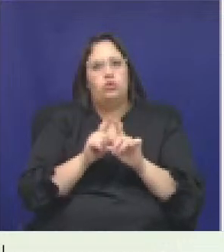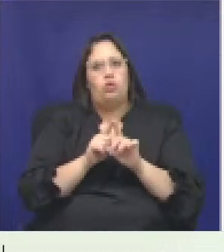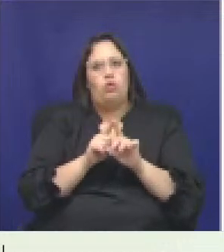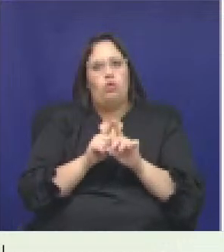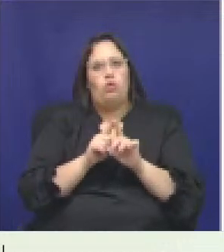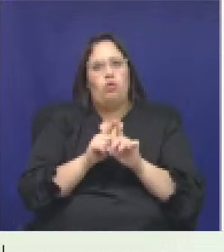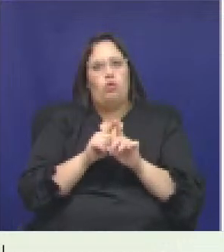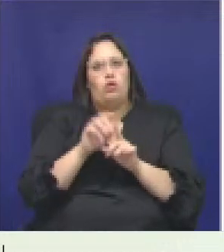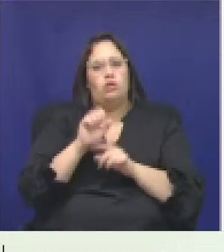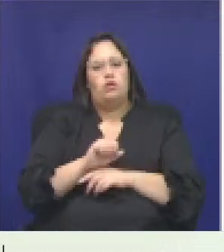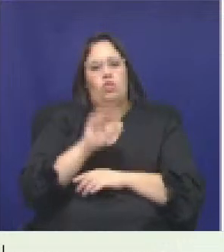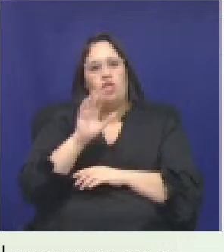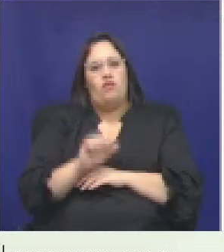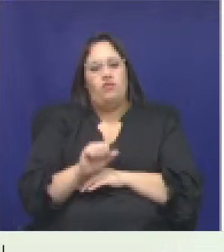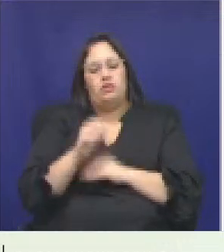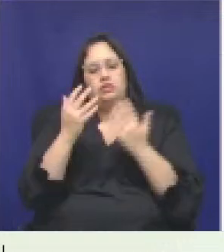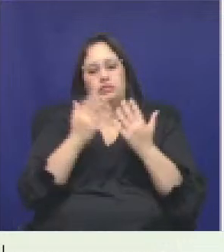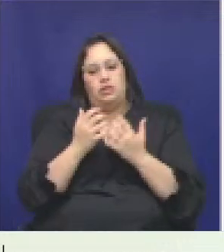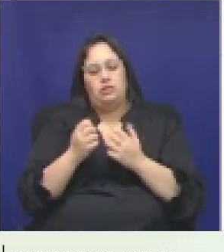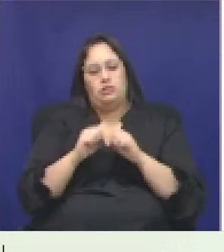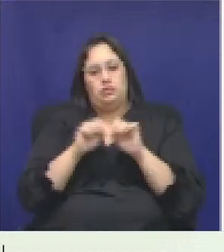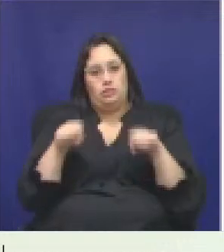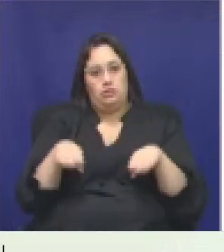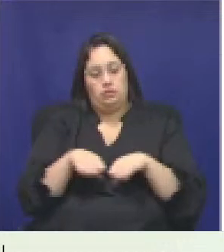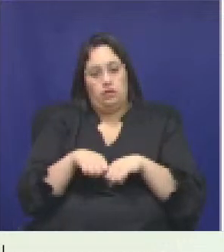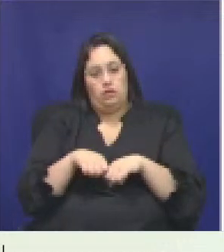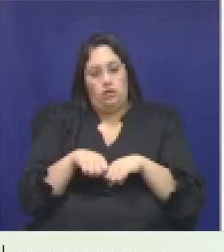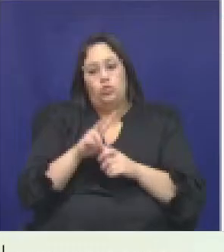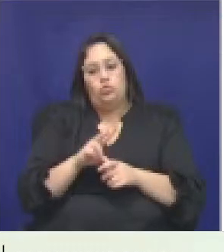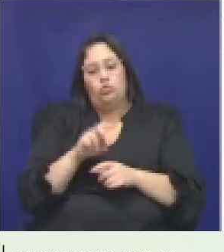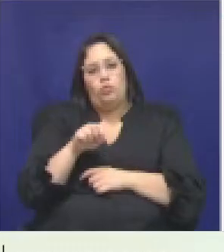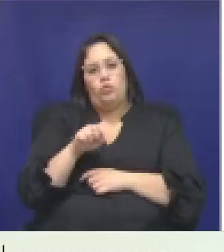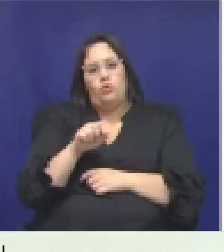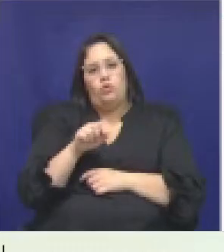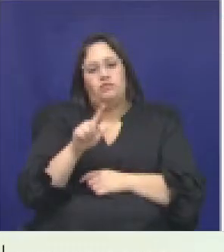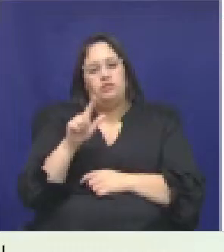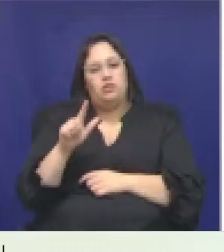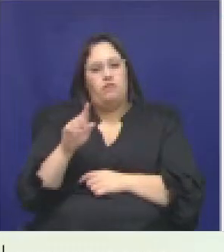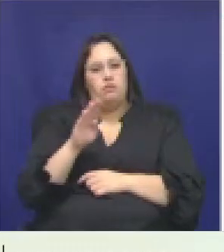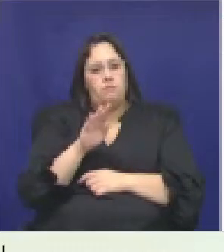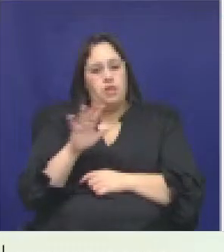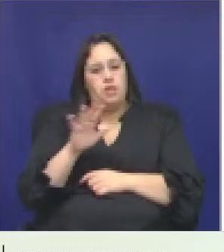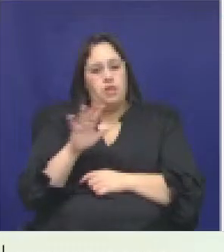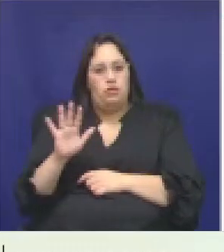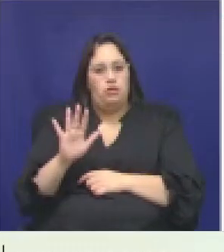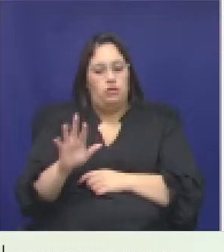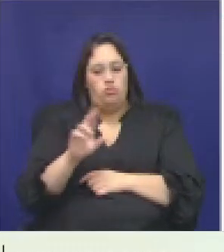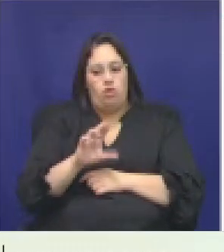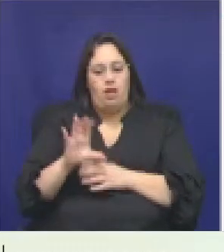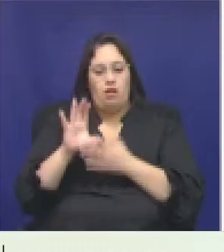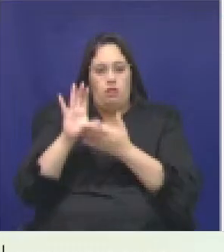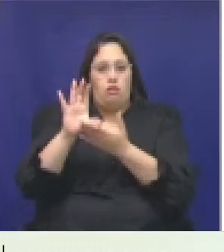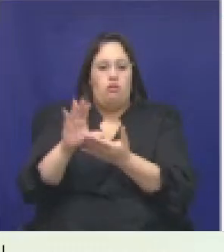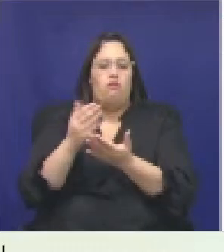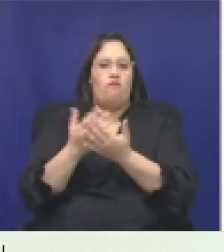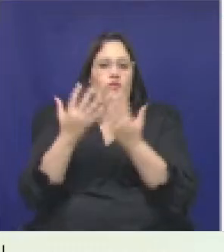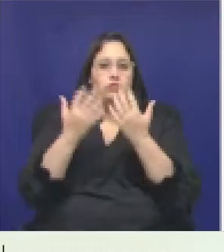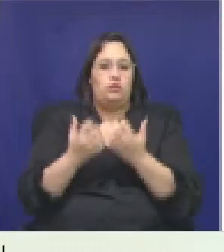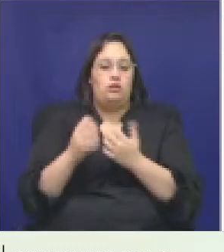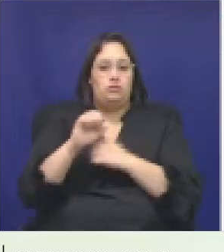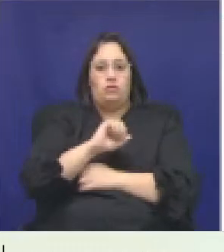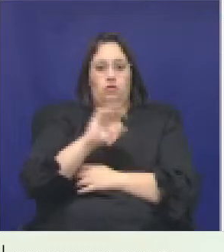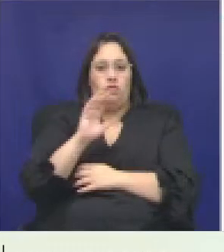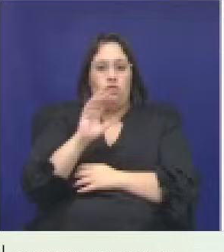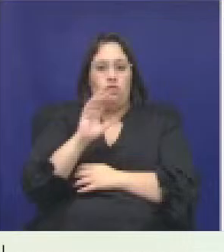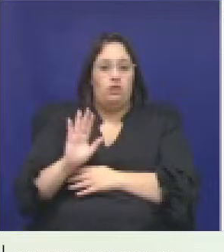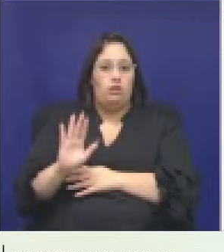the South African statistics system. The 2.77 billion rands allocated to Stats SA